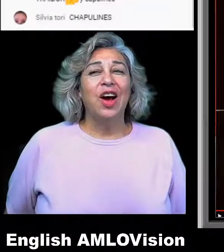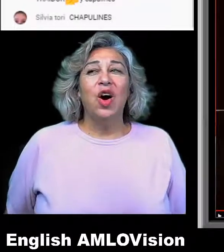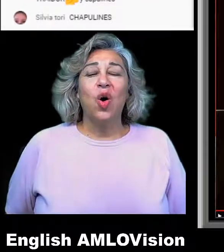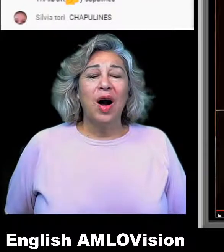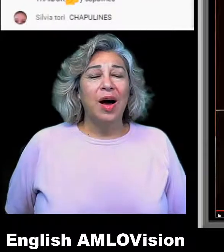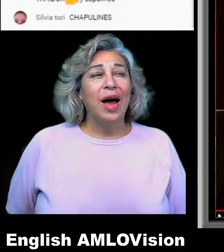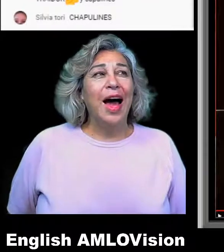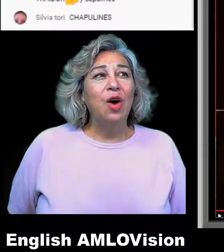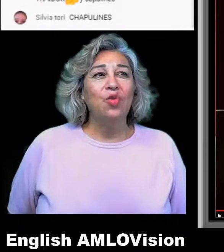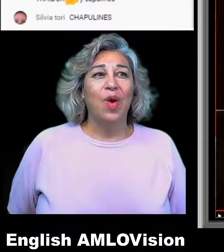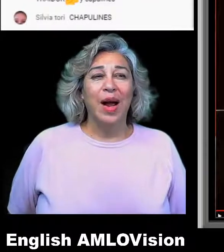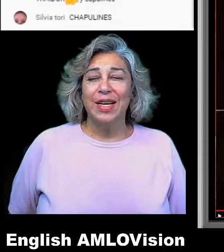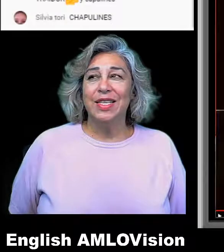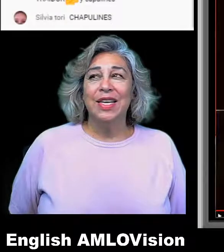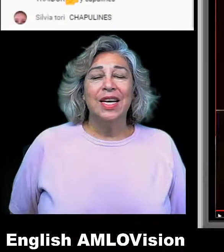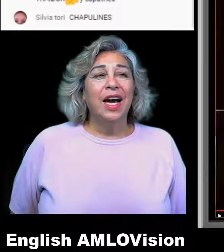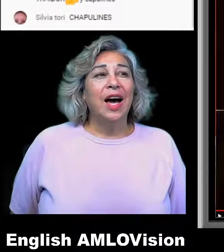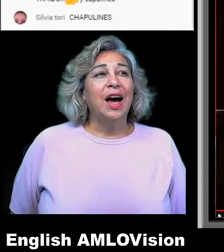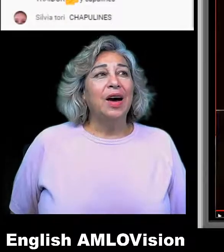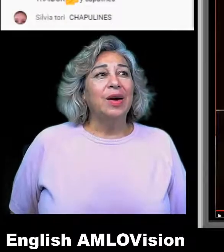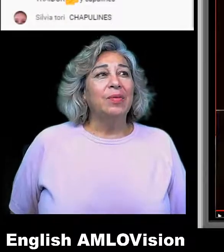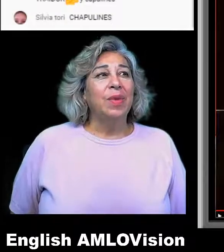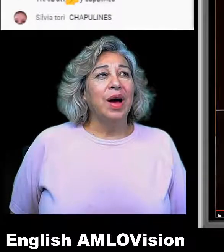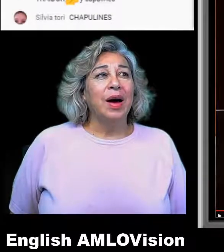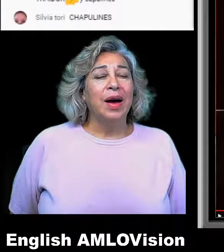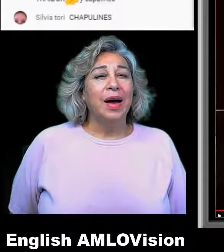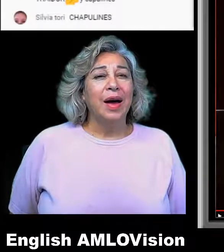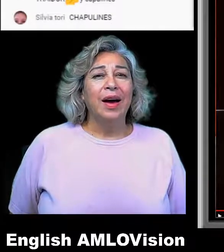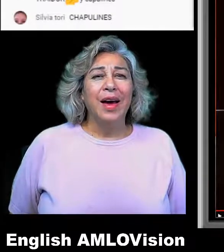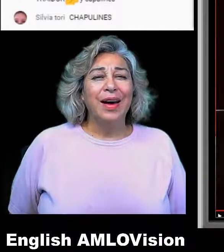an outright